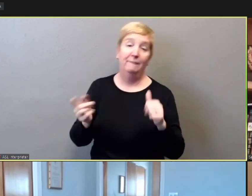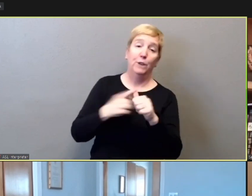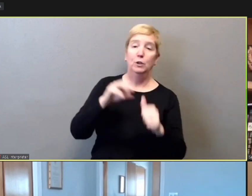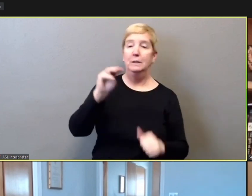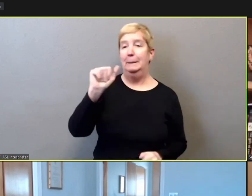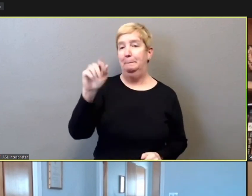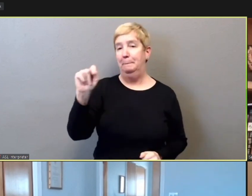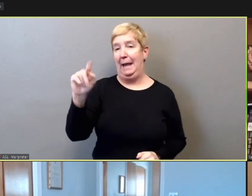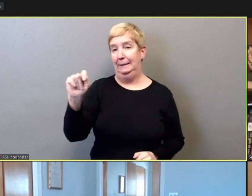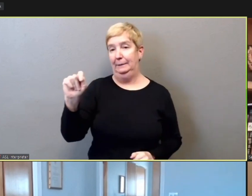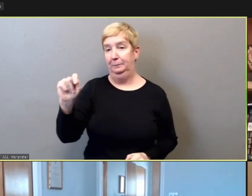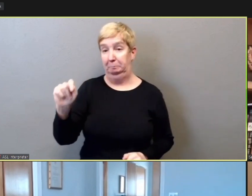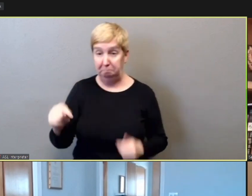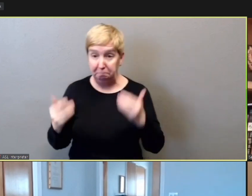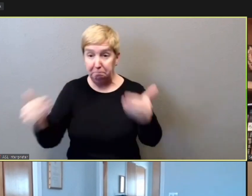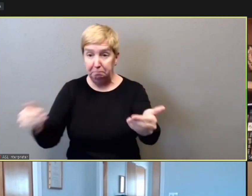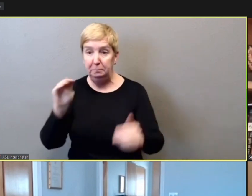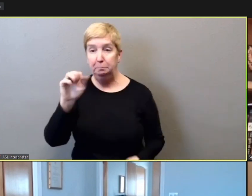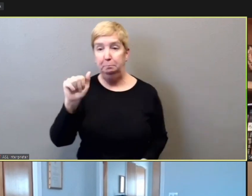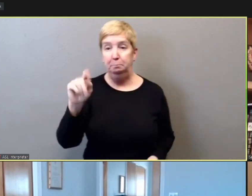question.